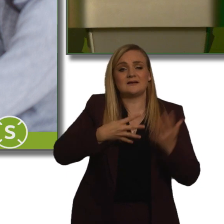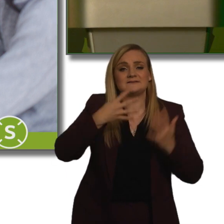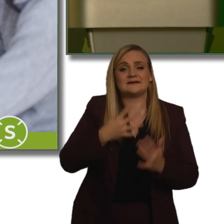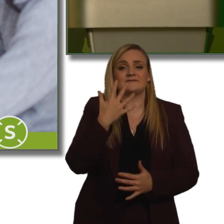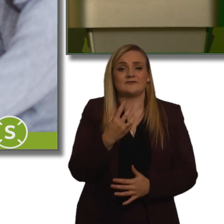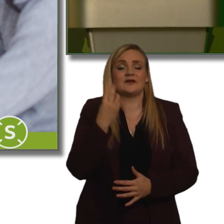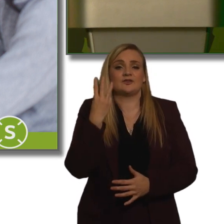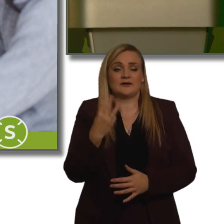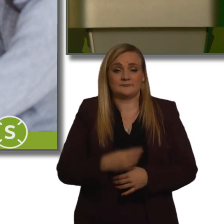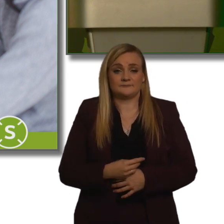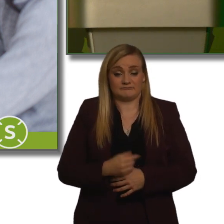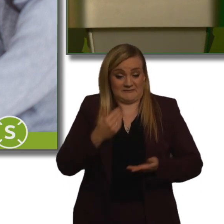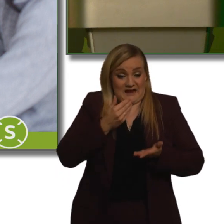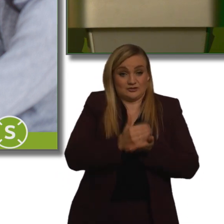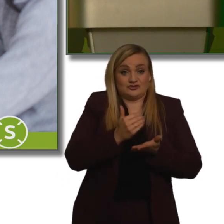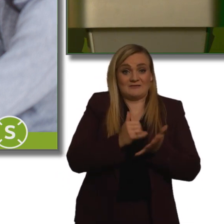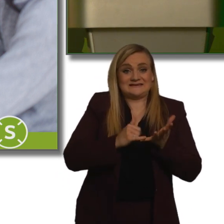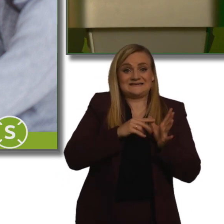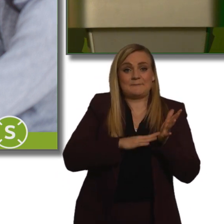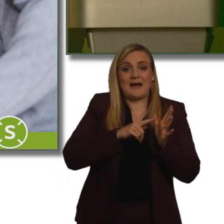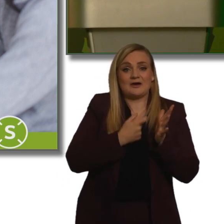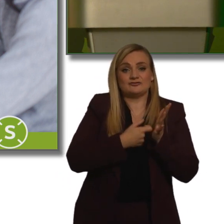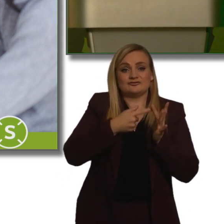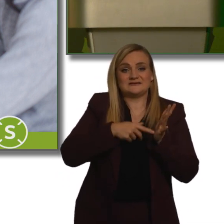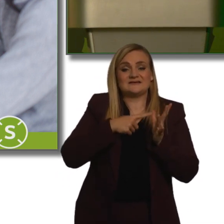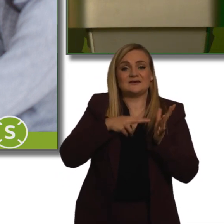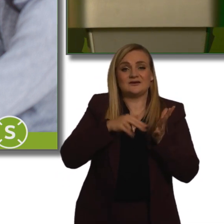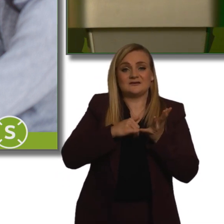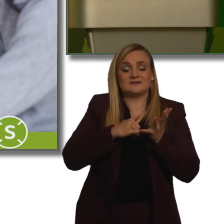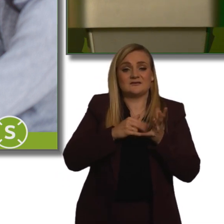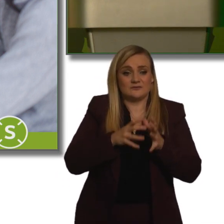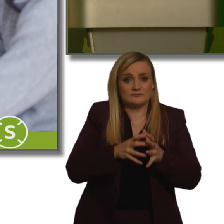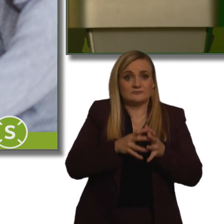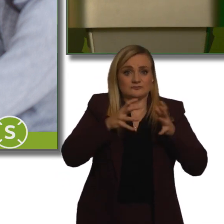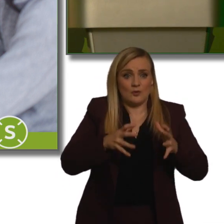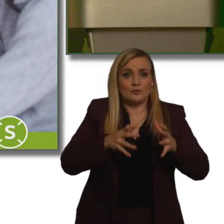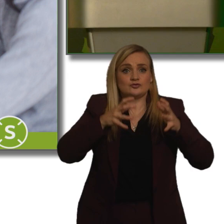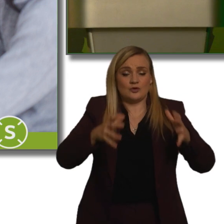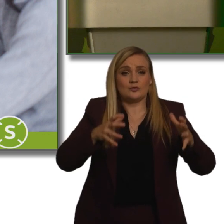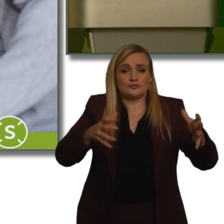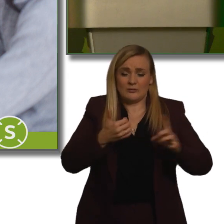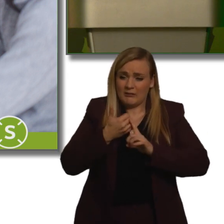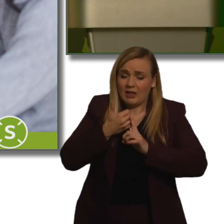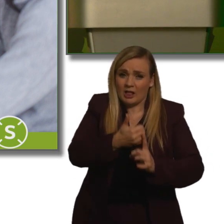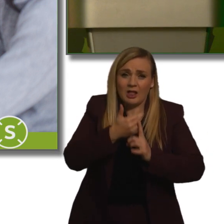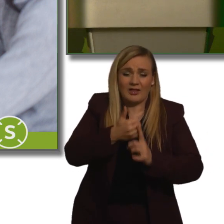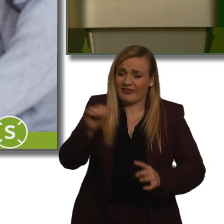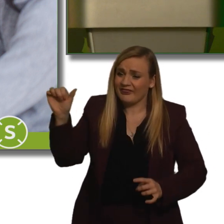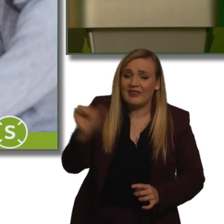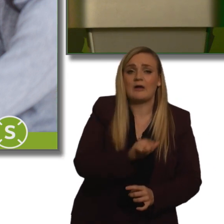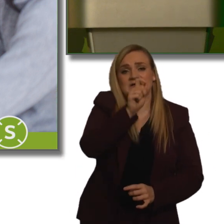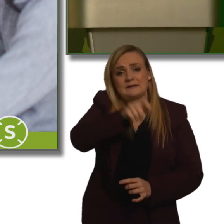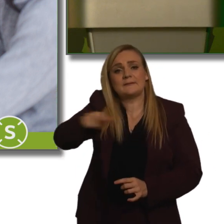time, Samaritans has grown from having a few thousand calls to many millions of conversations with people each and every year.